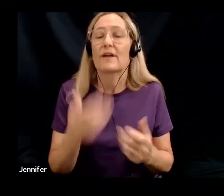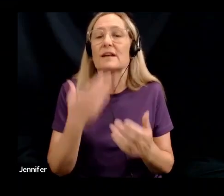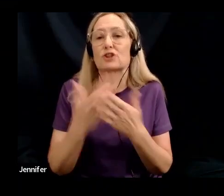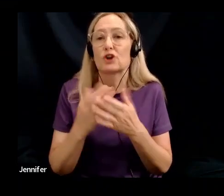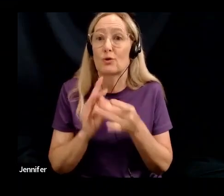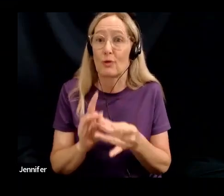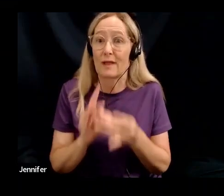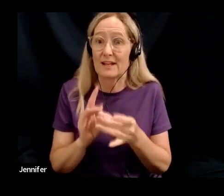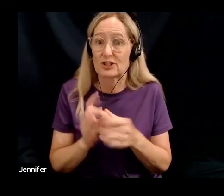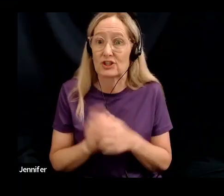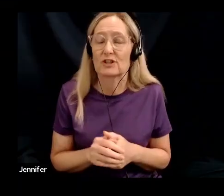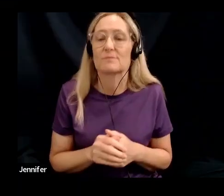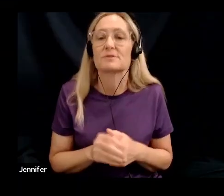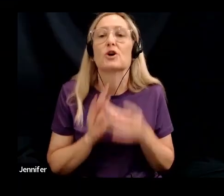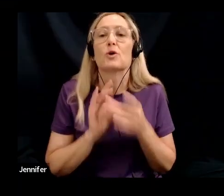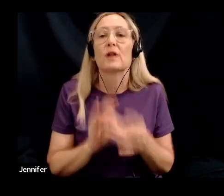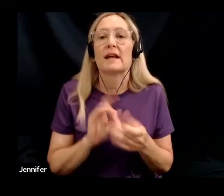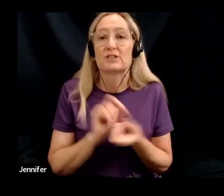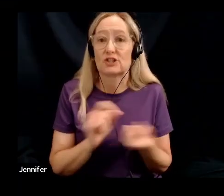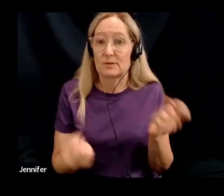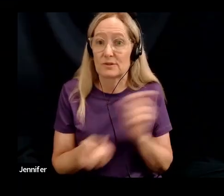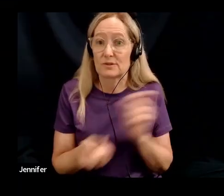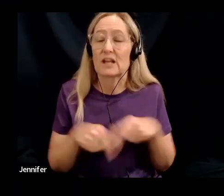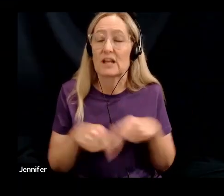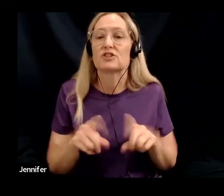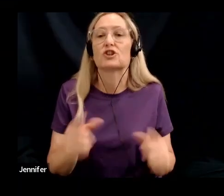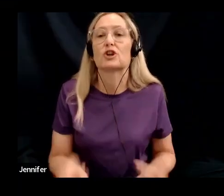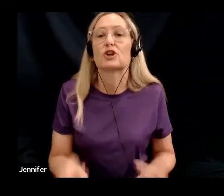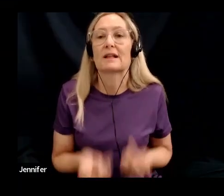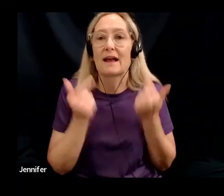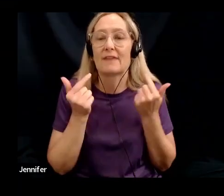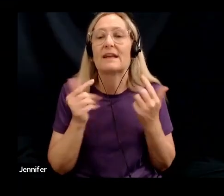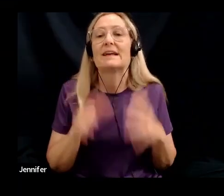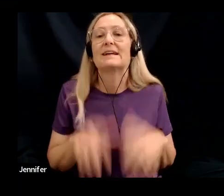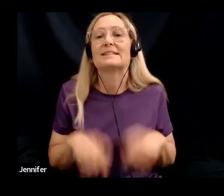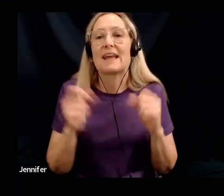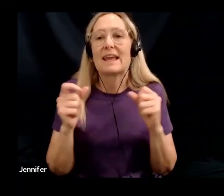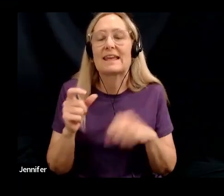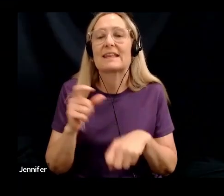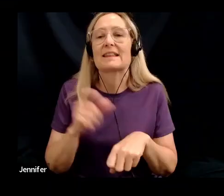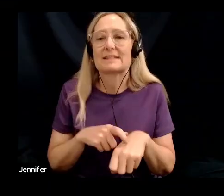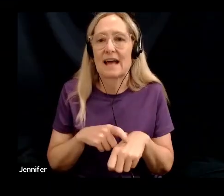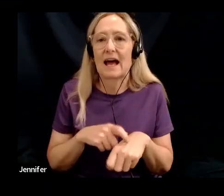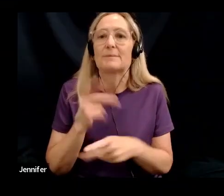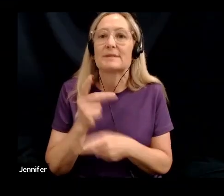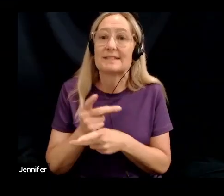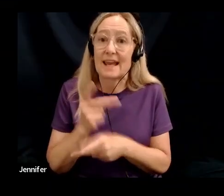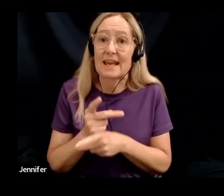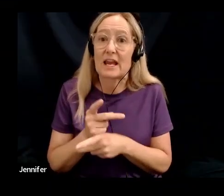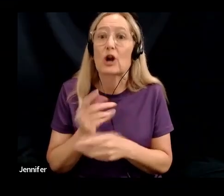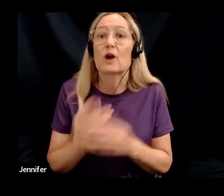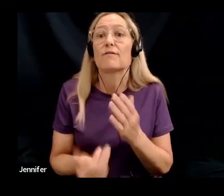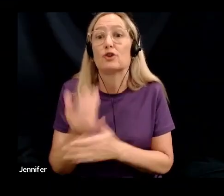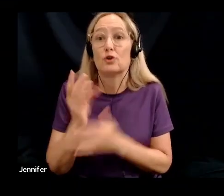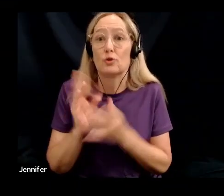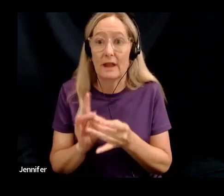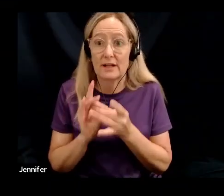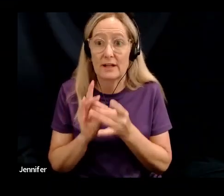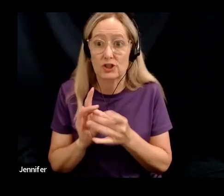relationships kind of shift and change throughout life, taking the time to nurture, new